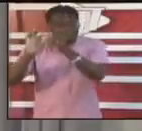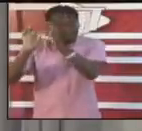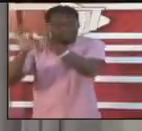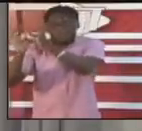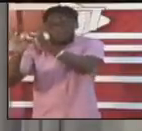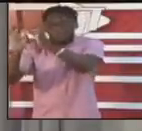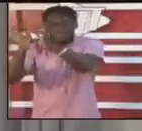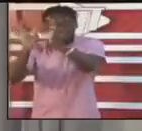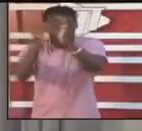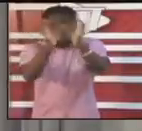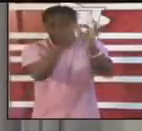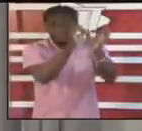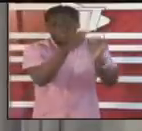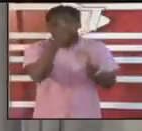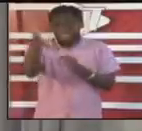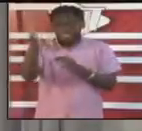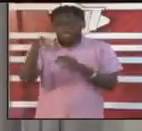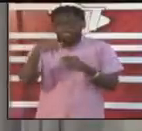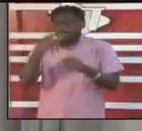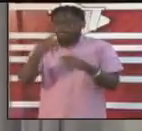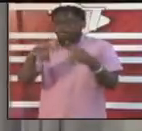do with the activities of yesterday.